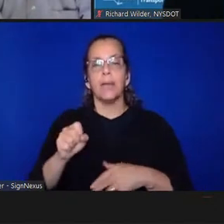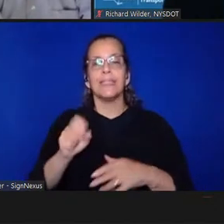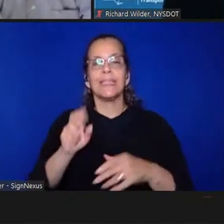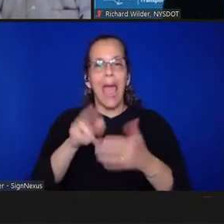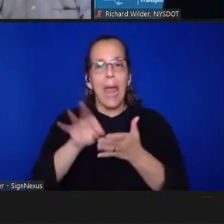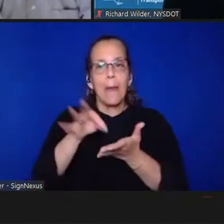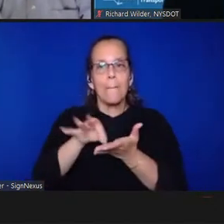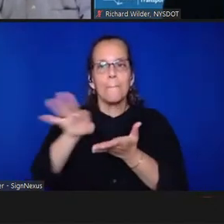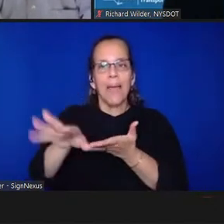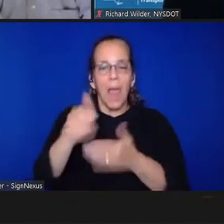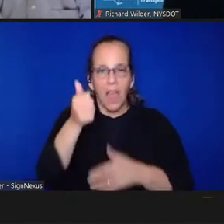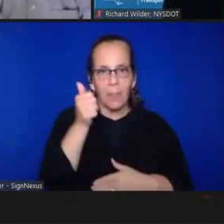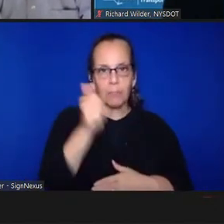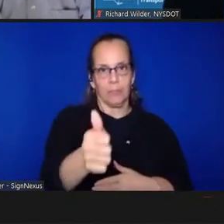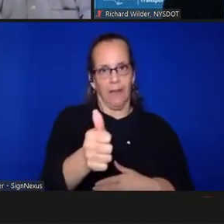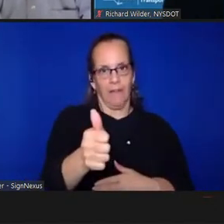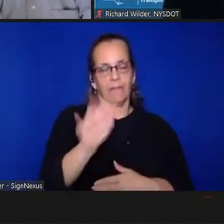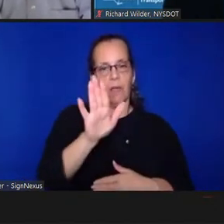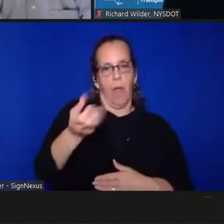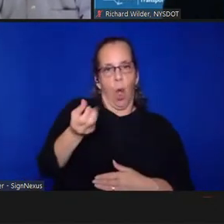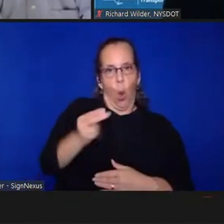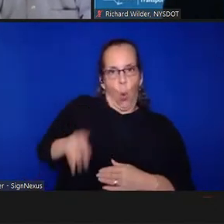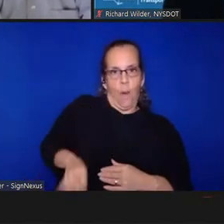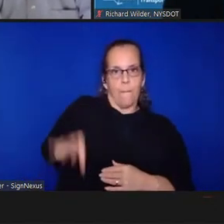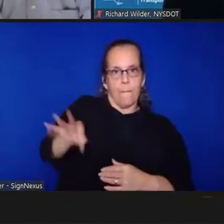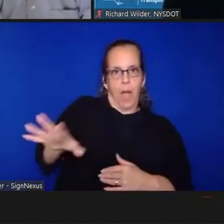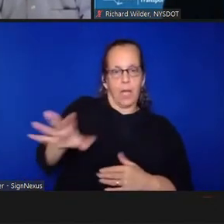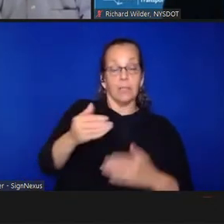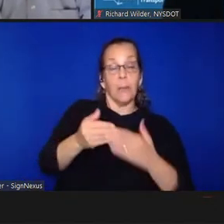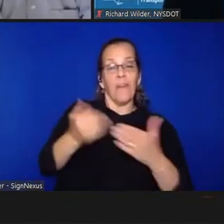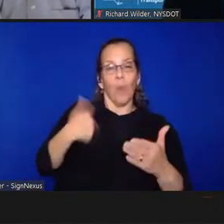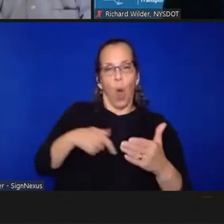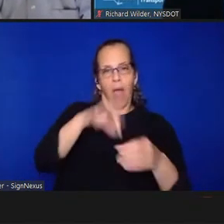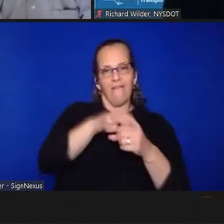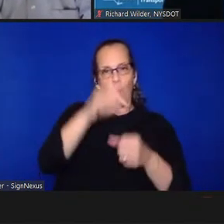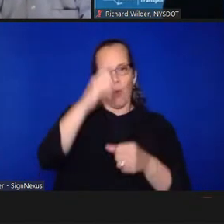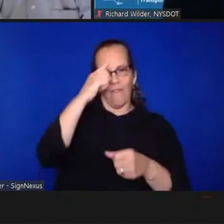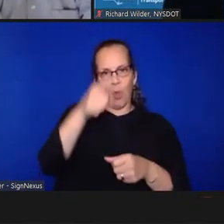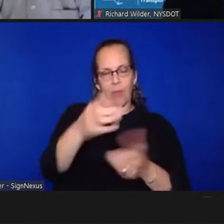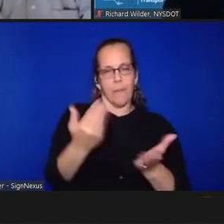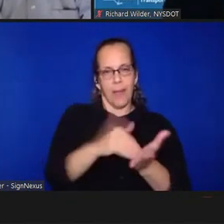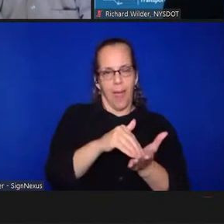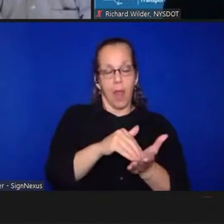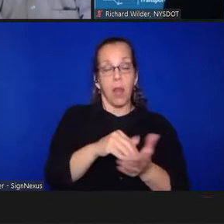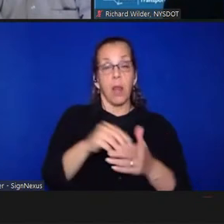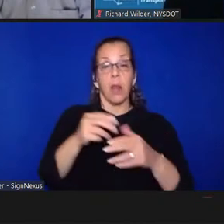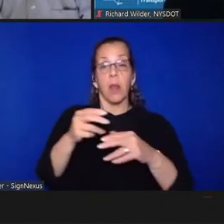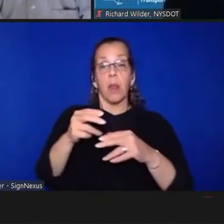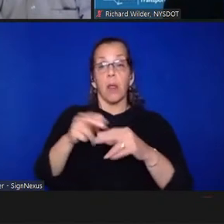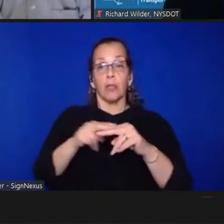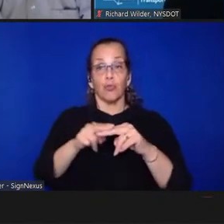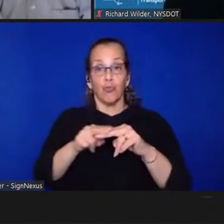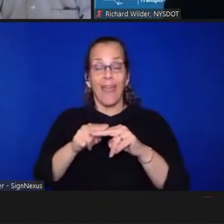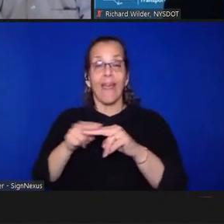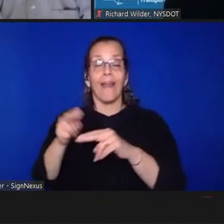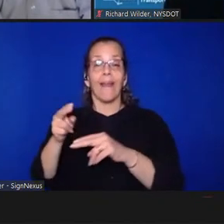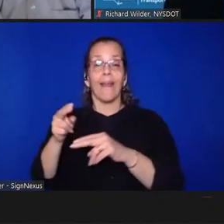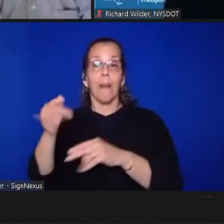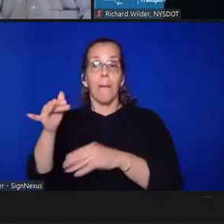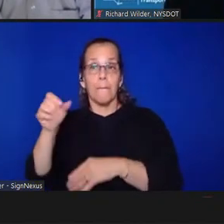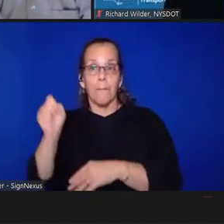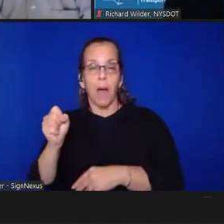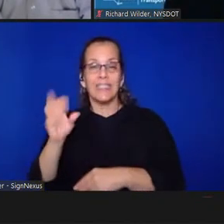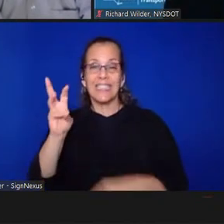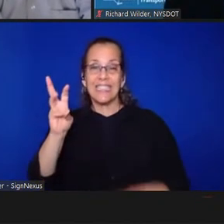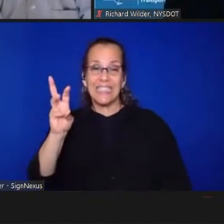serious or consider re-electing them ridership is at 60 percent of pre-2020 levels and fair